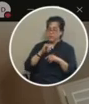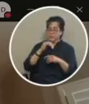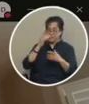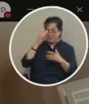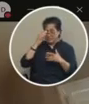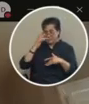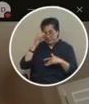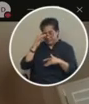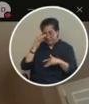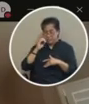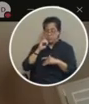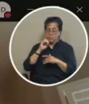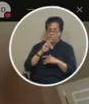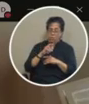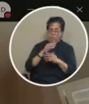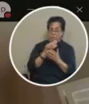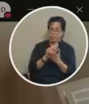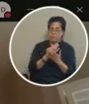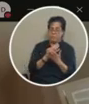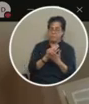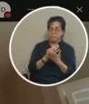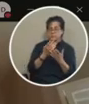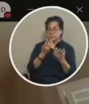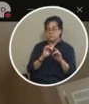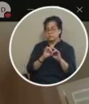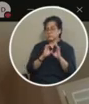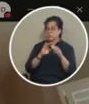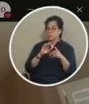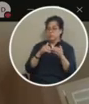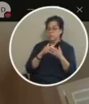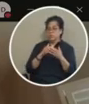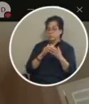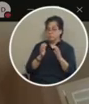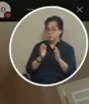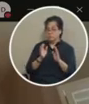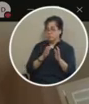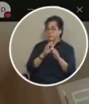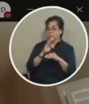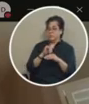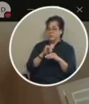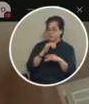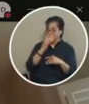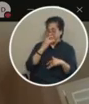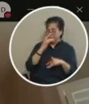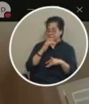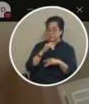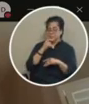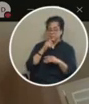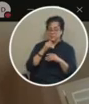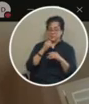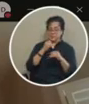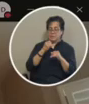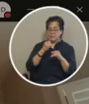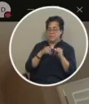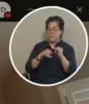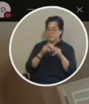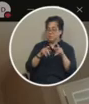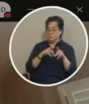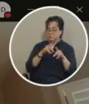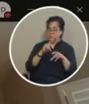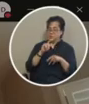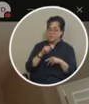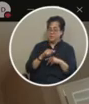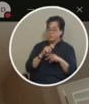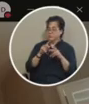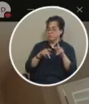disease or financial. Well, it's all driven by the disease, because whether it's less people in facilities or facilities